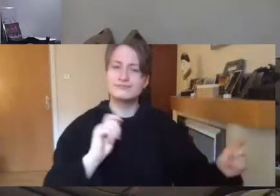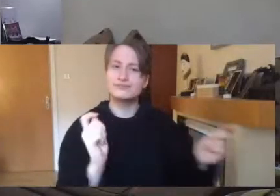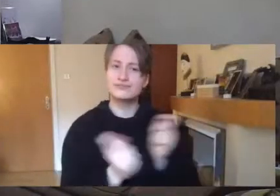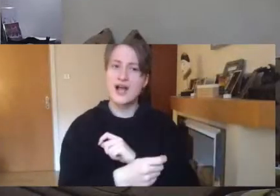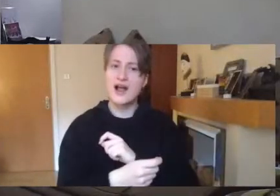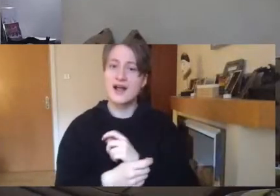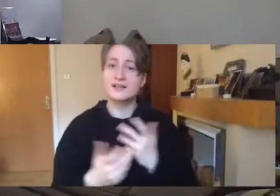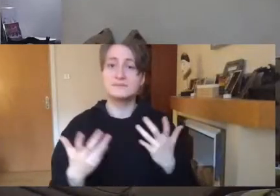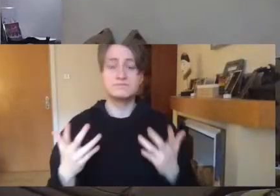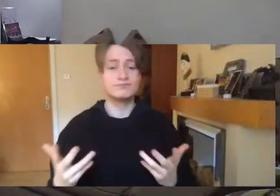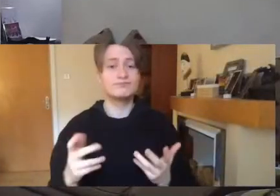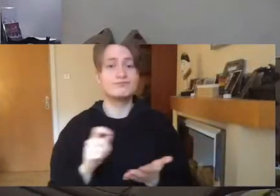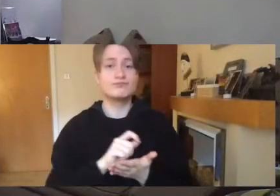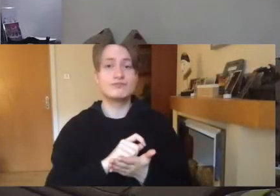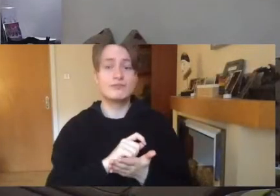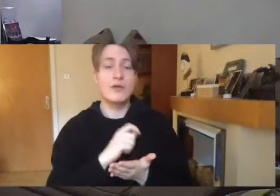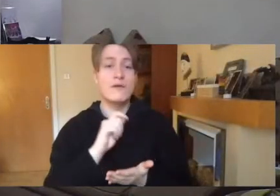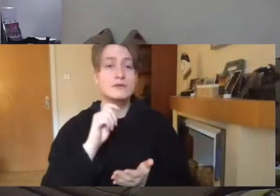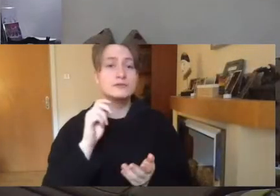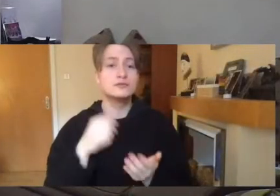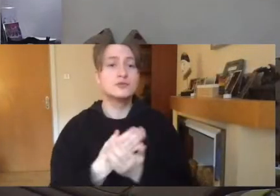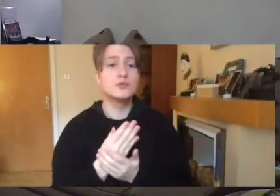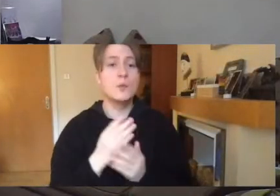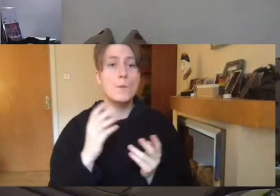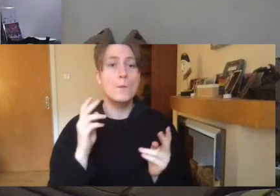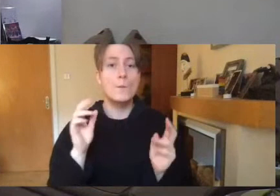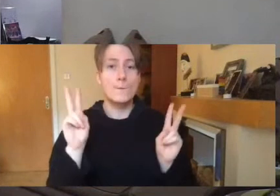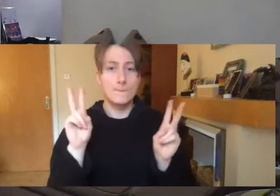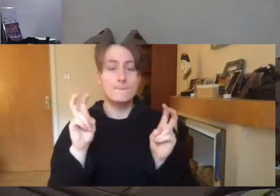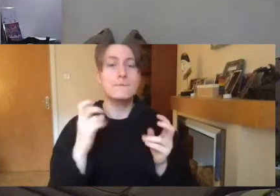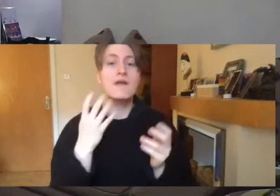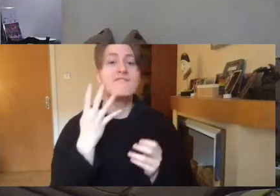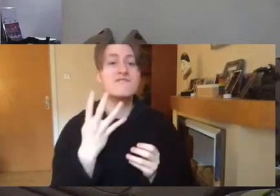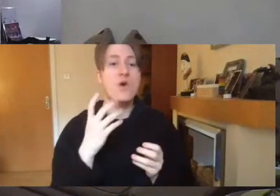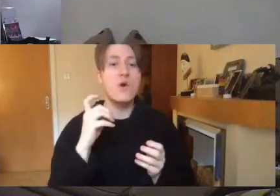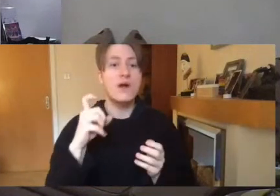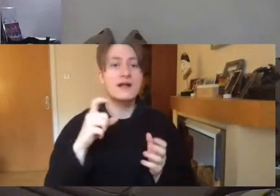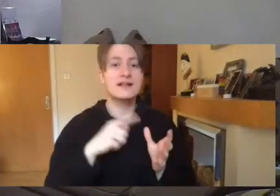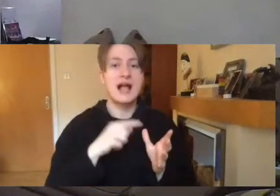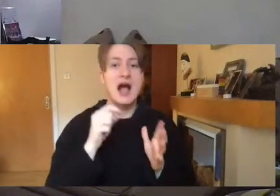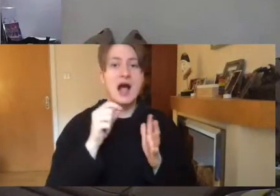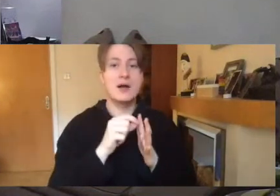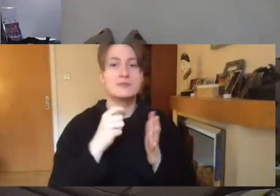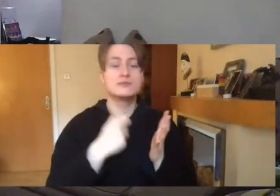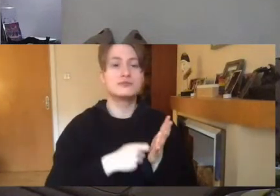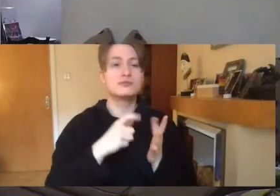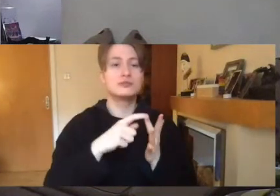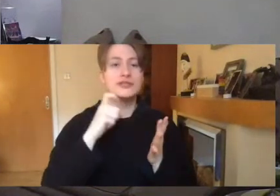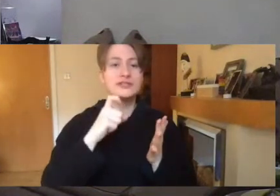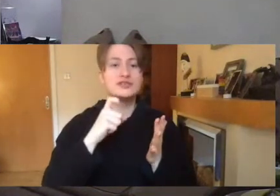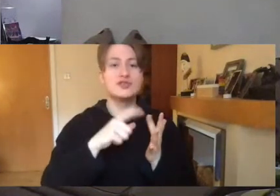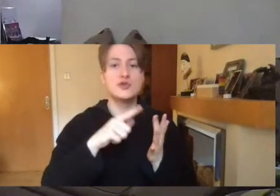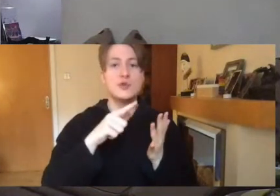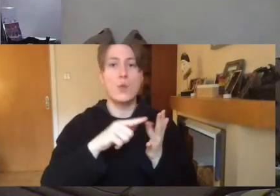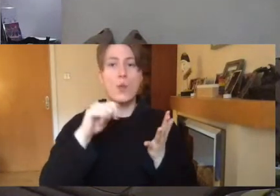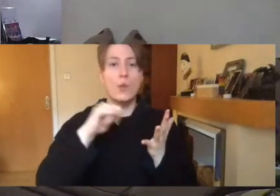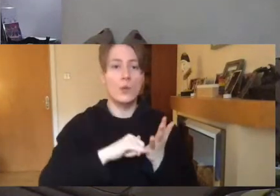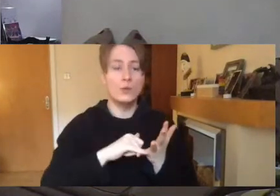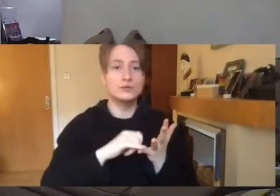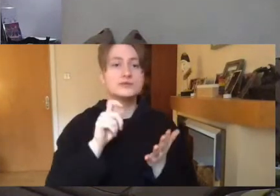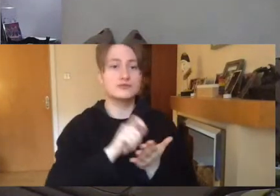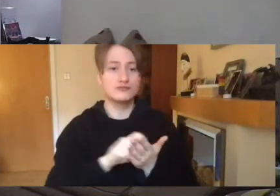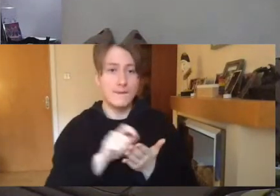a very, very long time. I think we even overlapped at the Royal Academy of Music. George is a great champion of contemporary